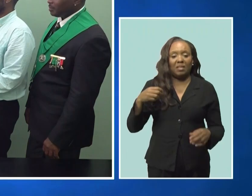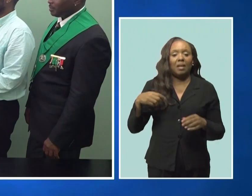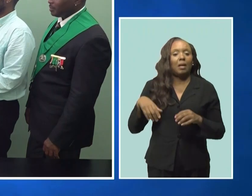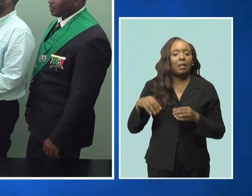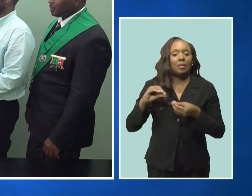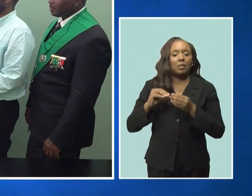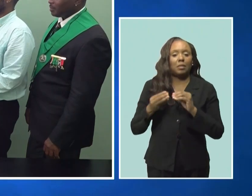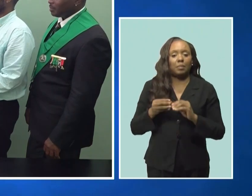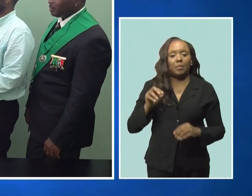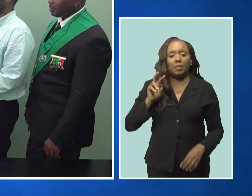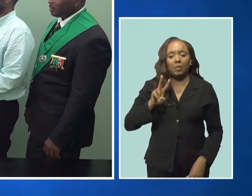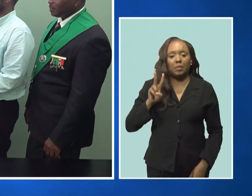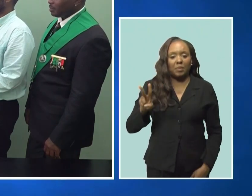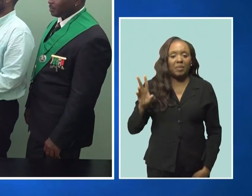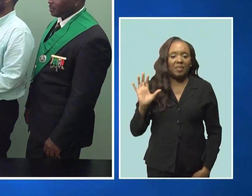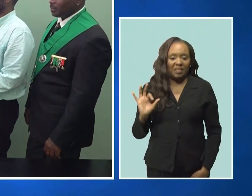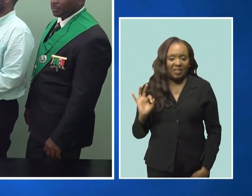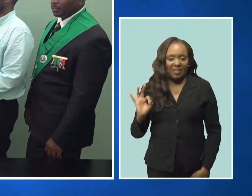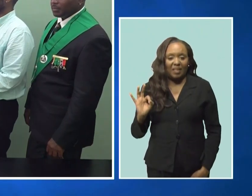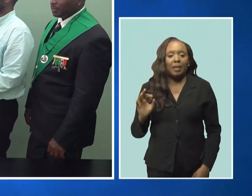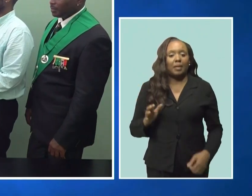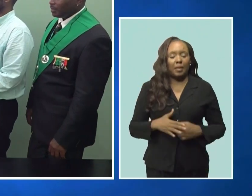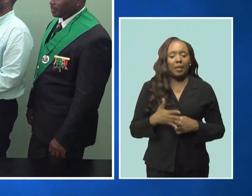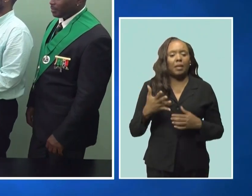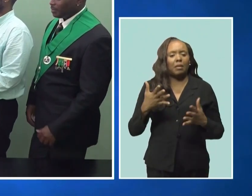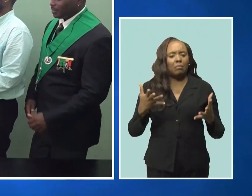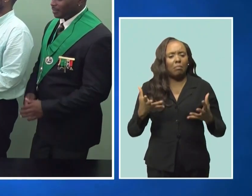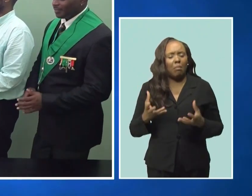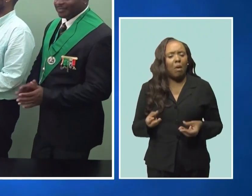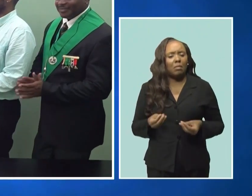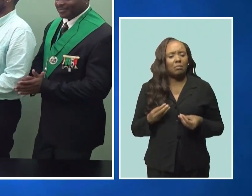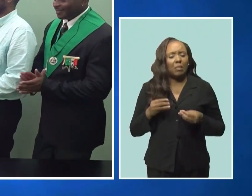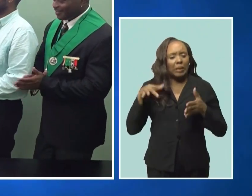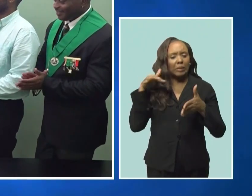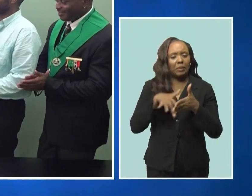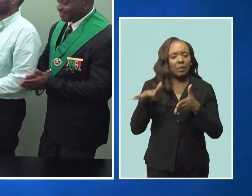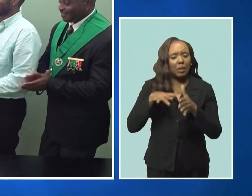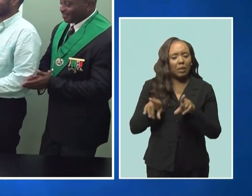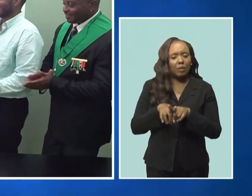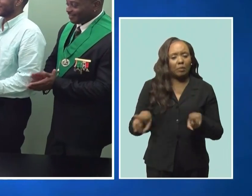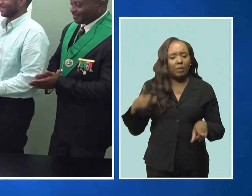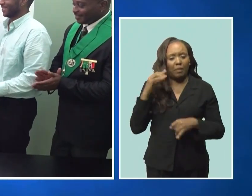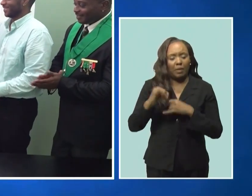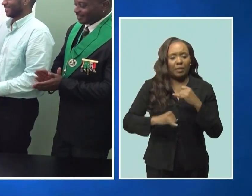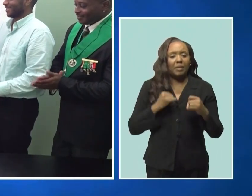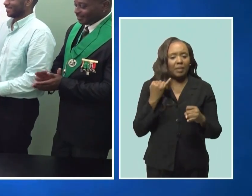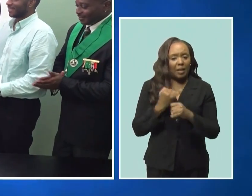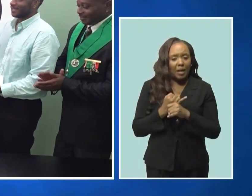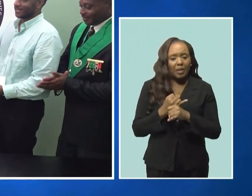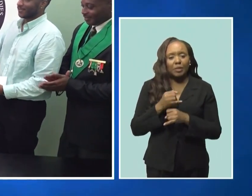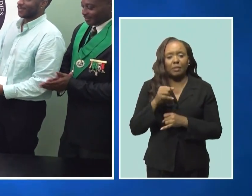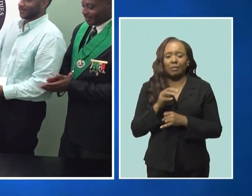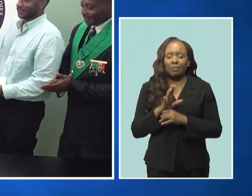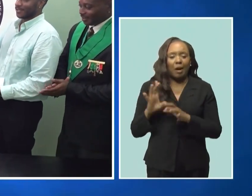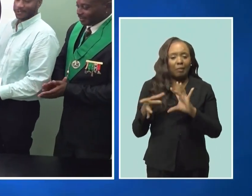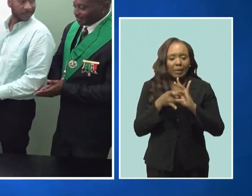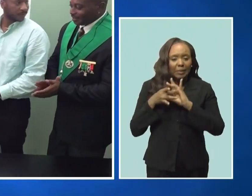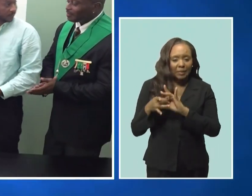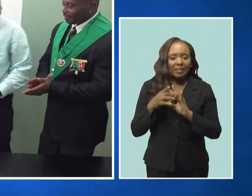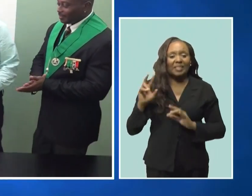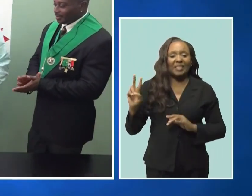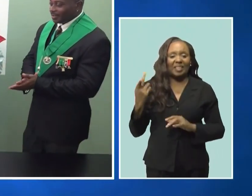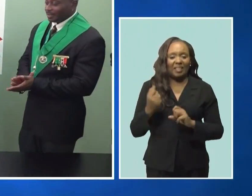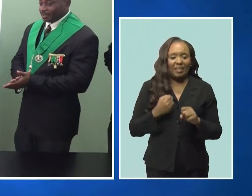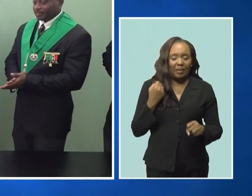the tenets of Freemasonry, charity. Greenidge is pursuing a degree in international relations, and this is the second year the lodge